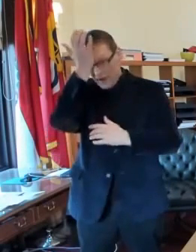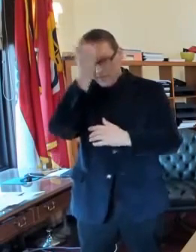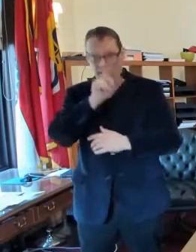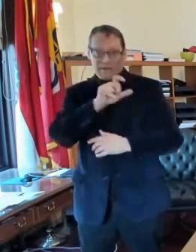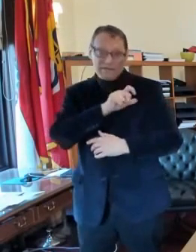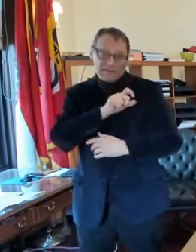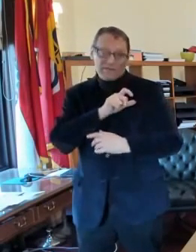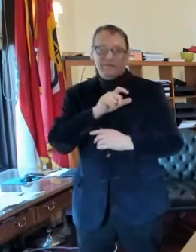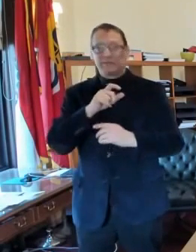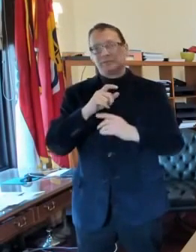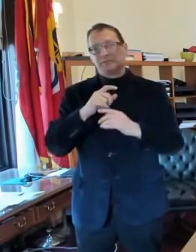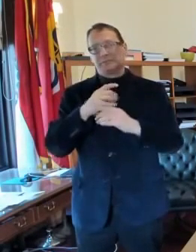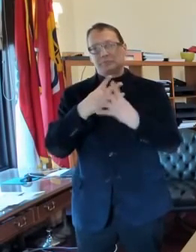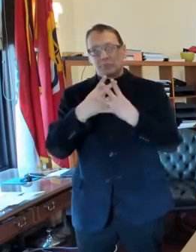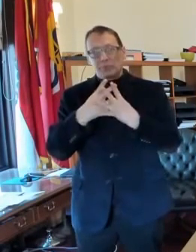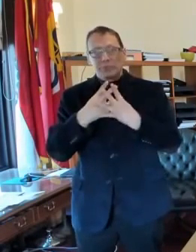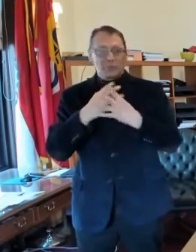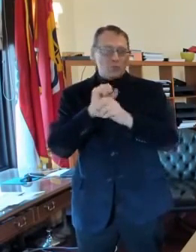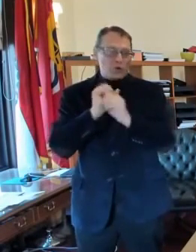and